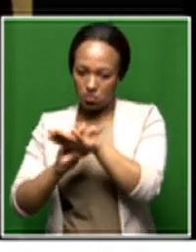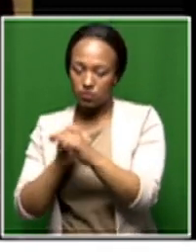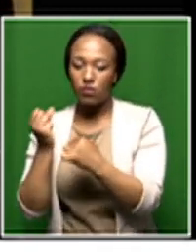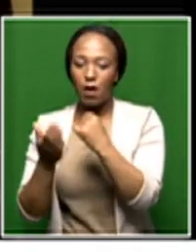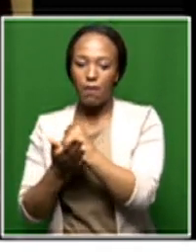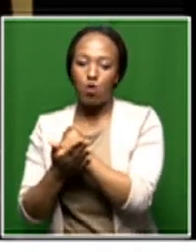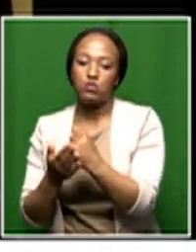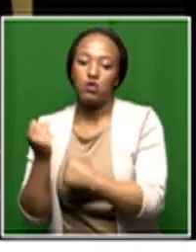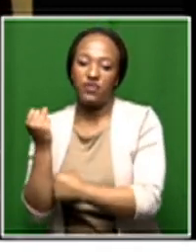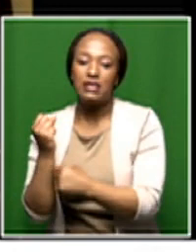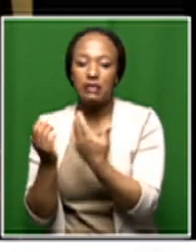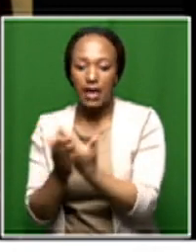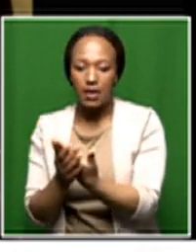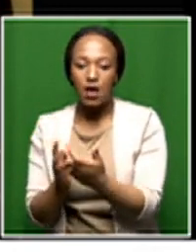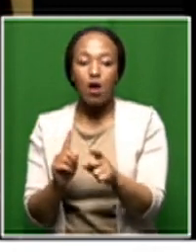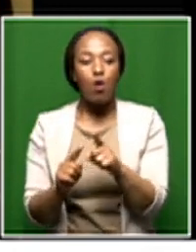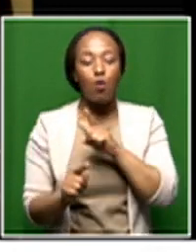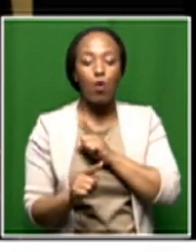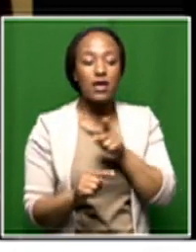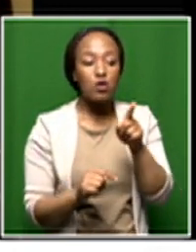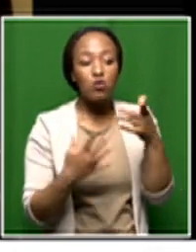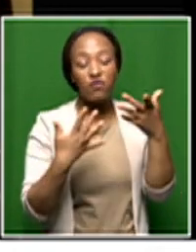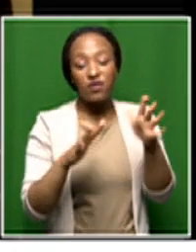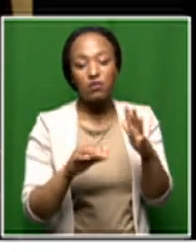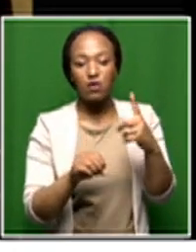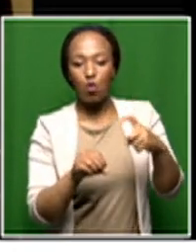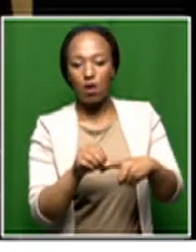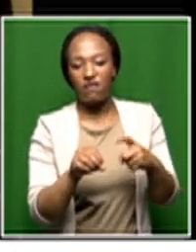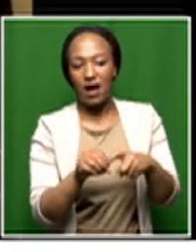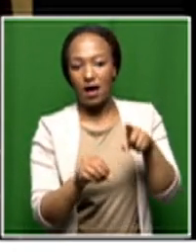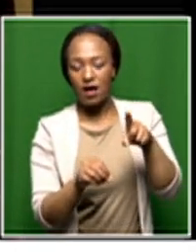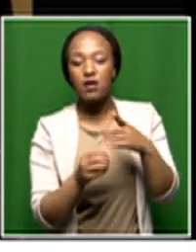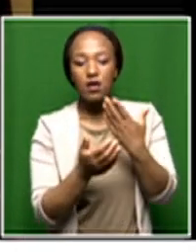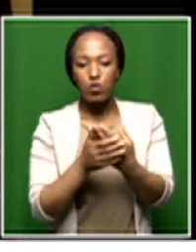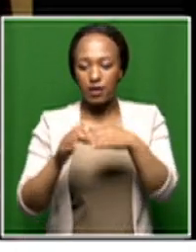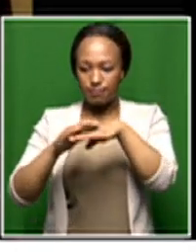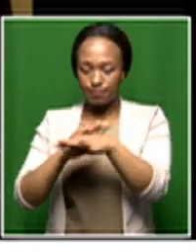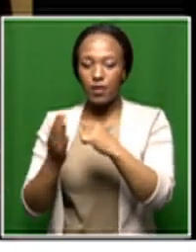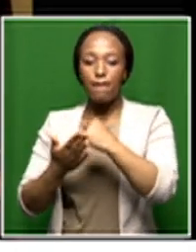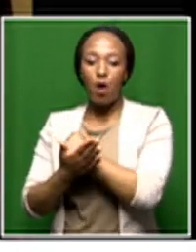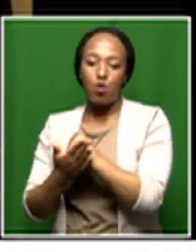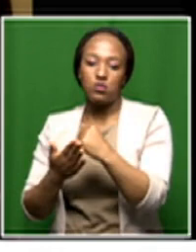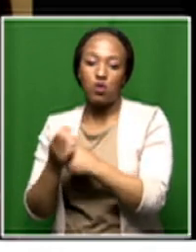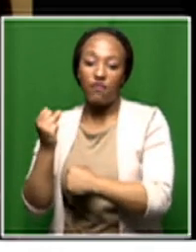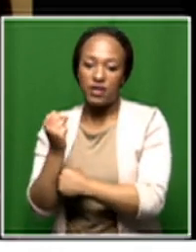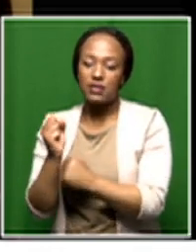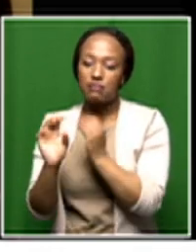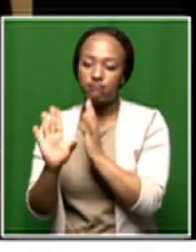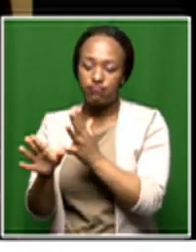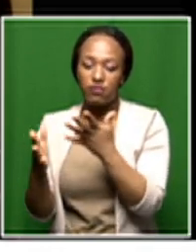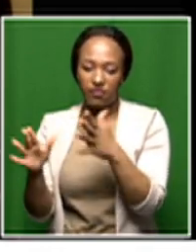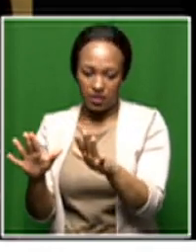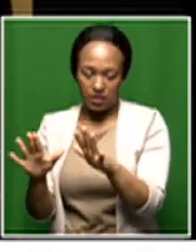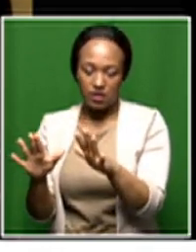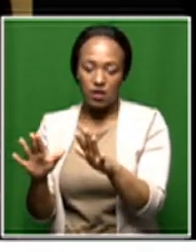can be able to talk to you to realize that you indeed qualify. You can be able to go to the post office. In the past month